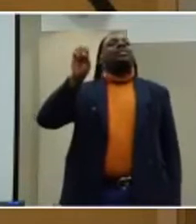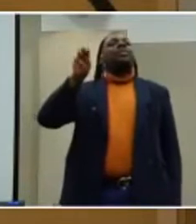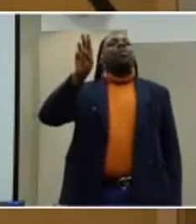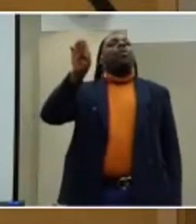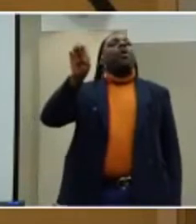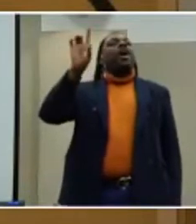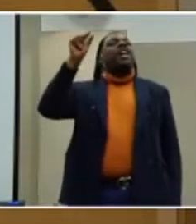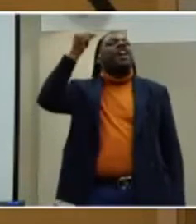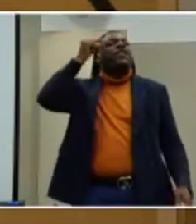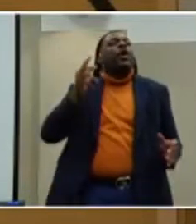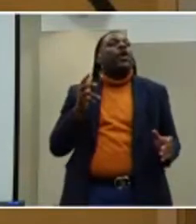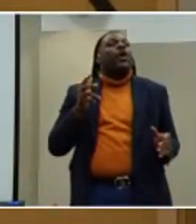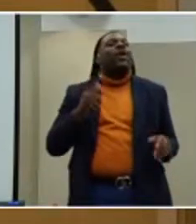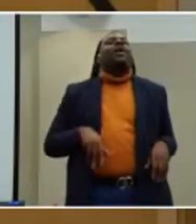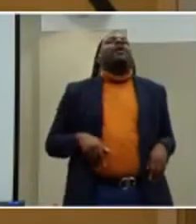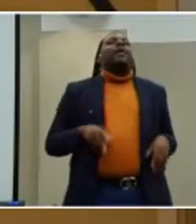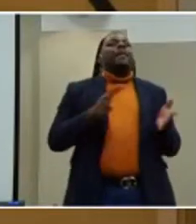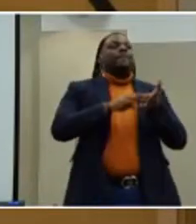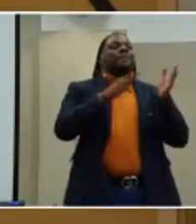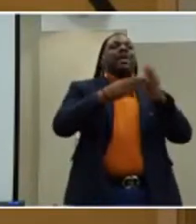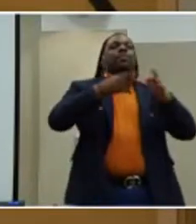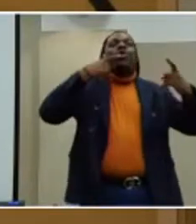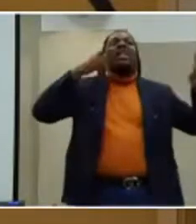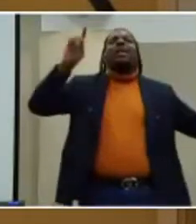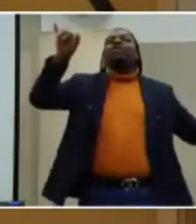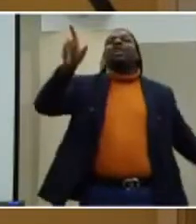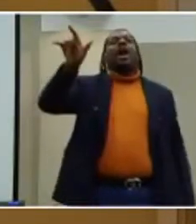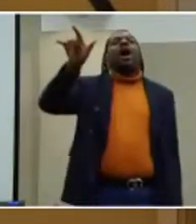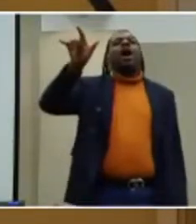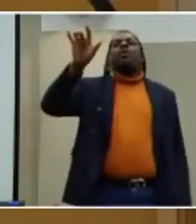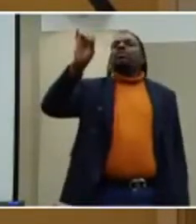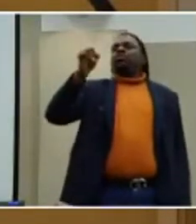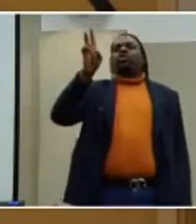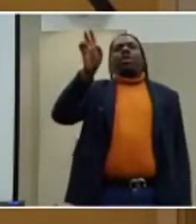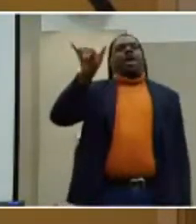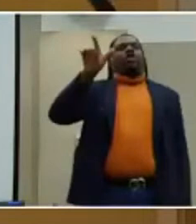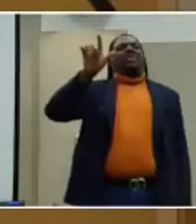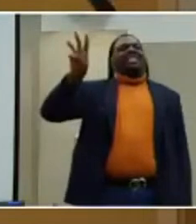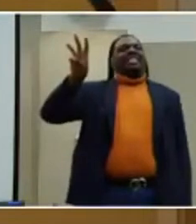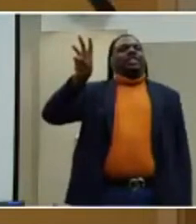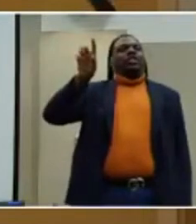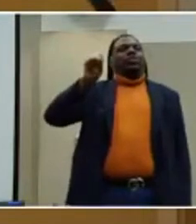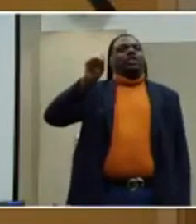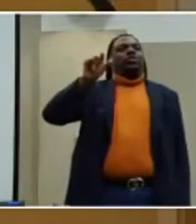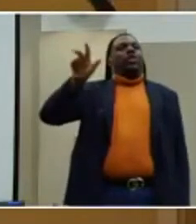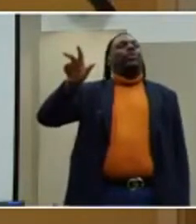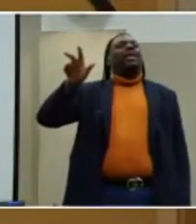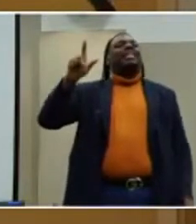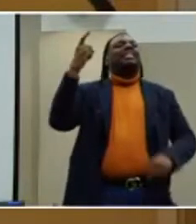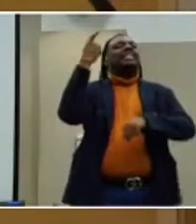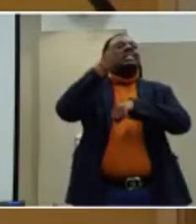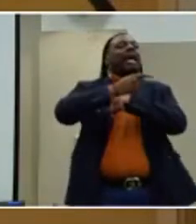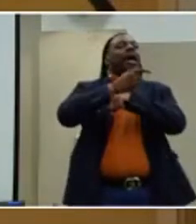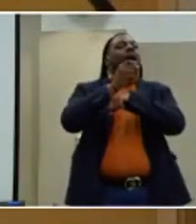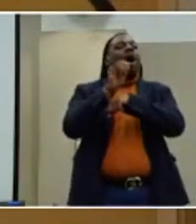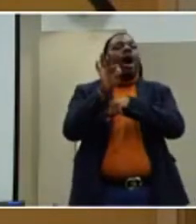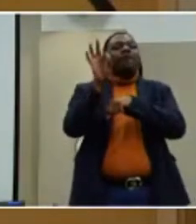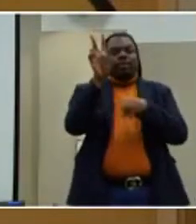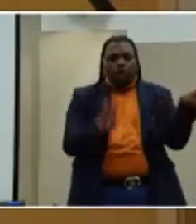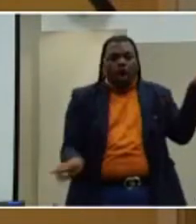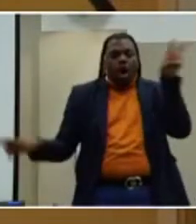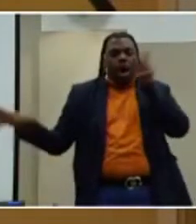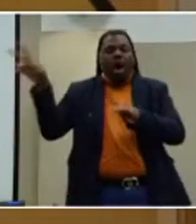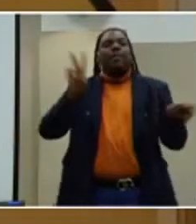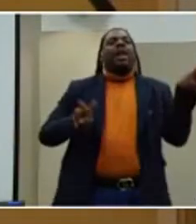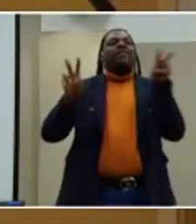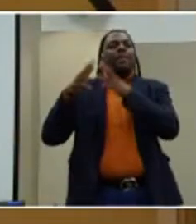of Maryland, do hereby proclaim July 26, 2023, a day of observance of the